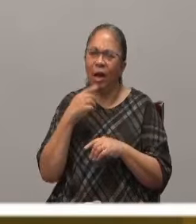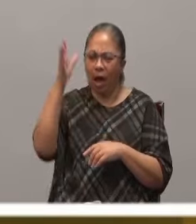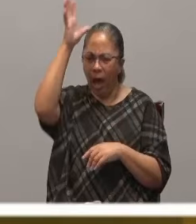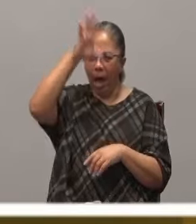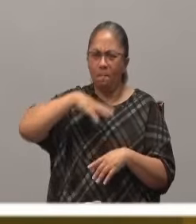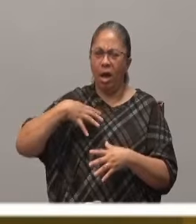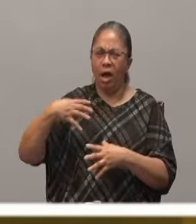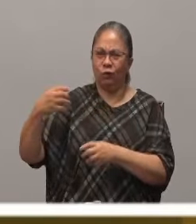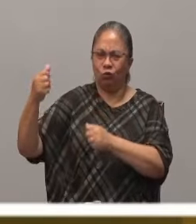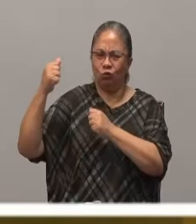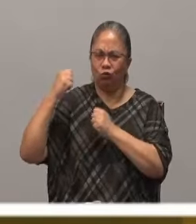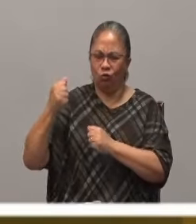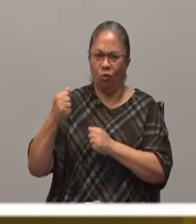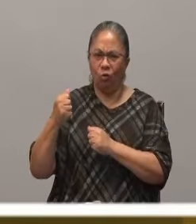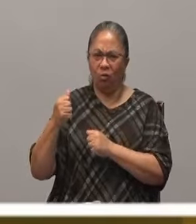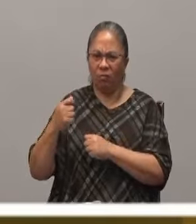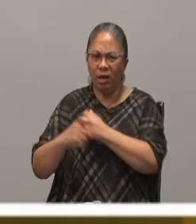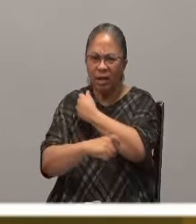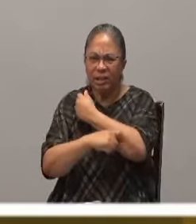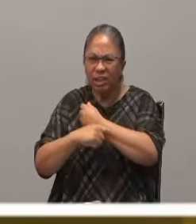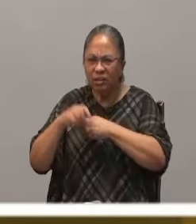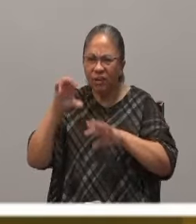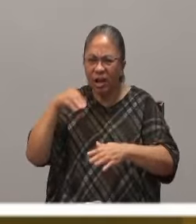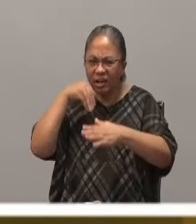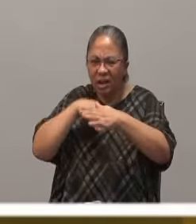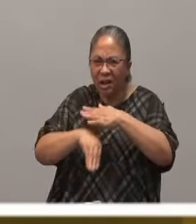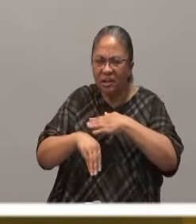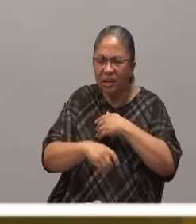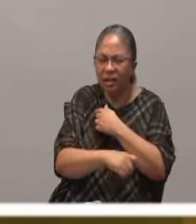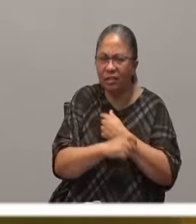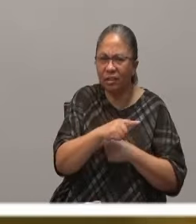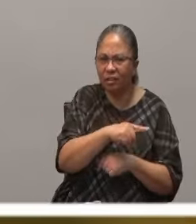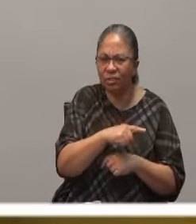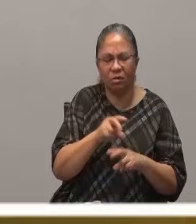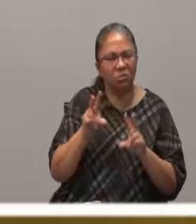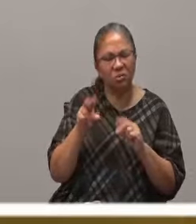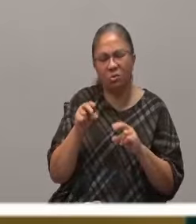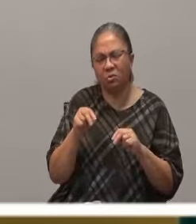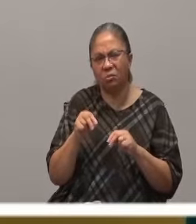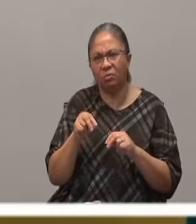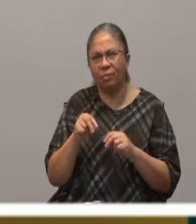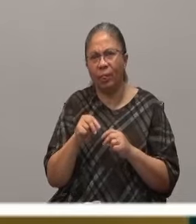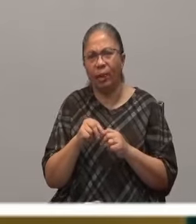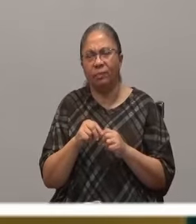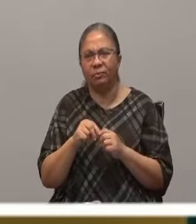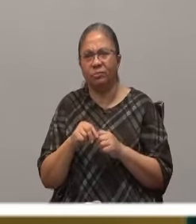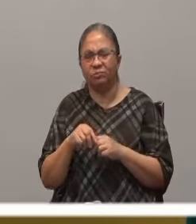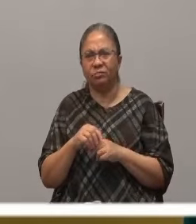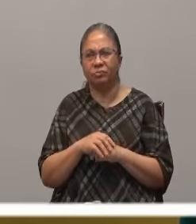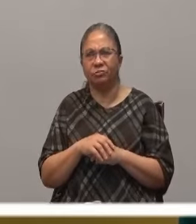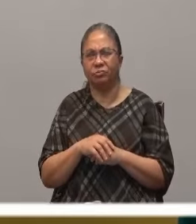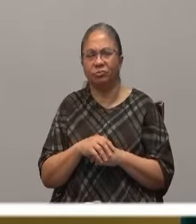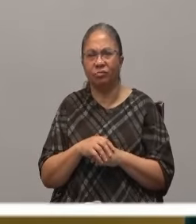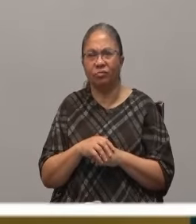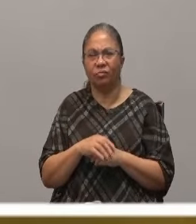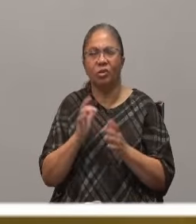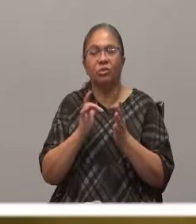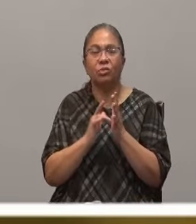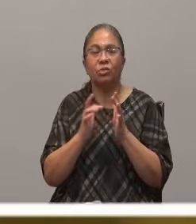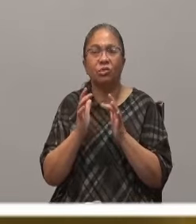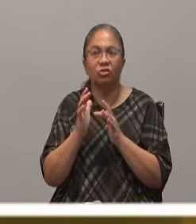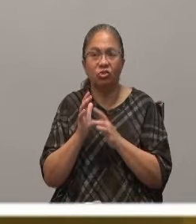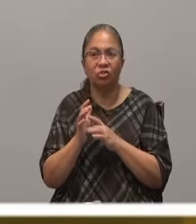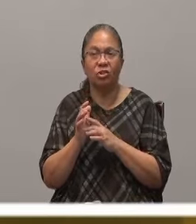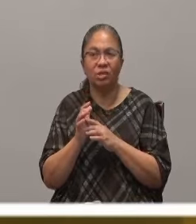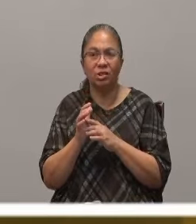first binds him and ties him up. Only then he can burgle a strong man's house. So Jesus is the one